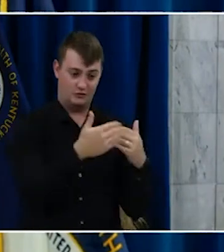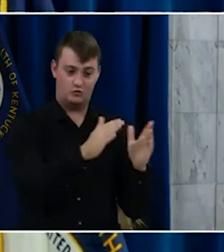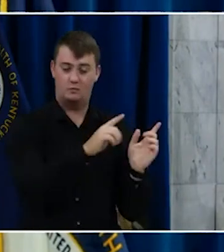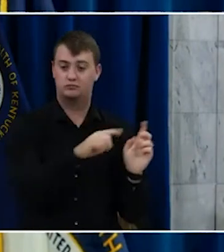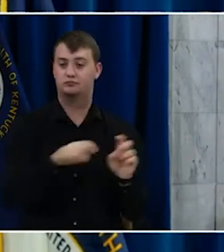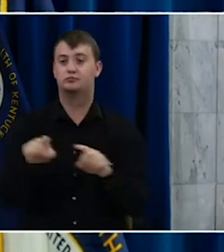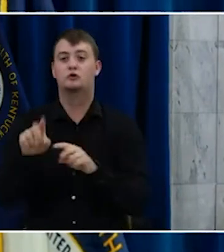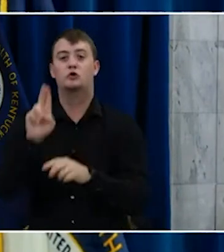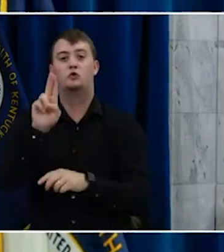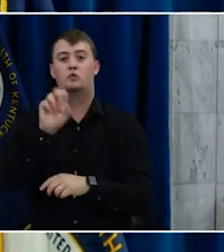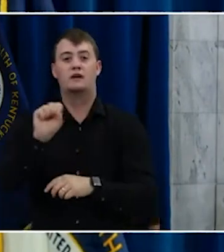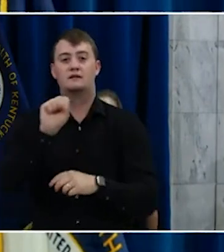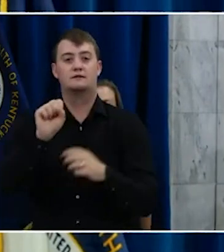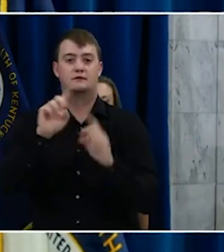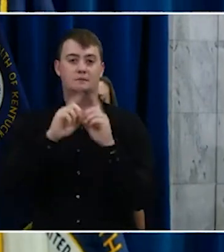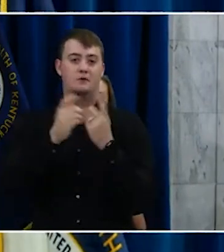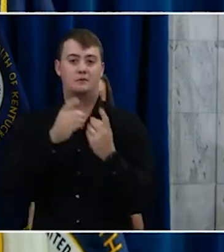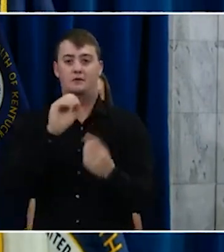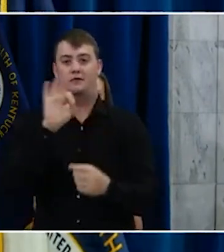U.S. Department of Education.